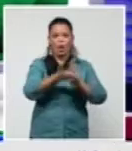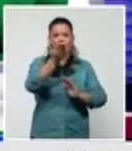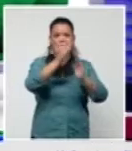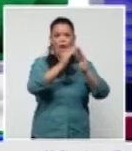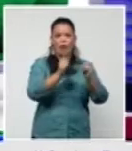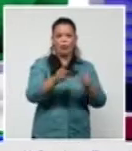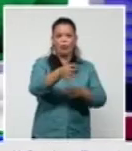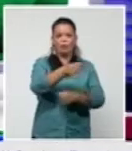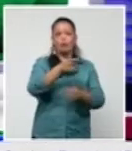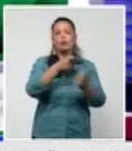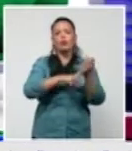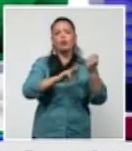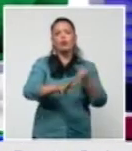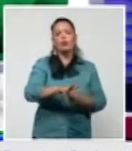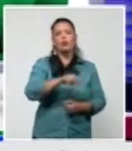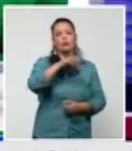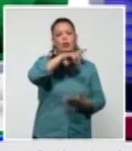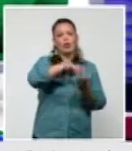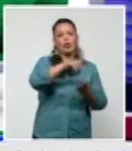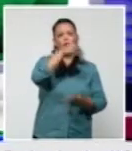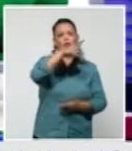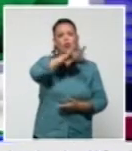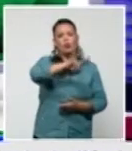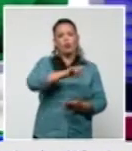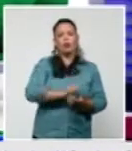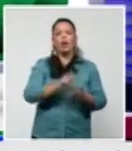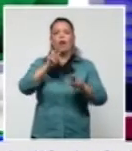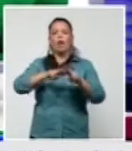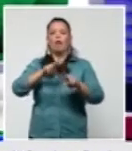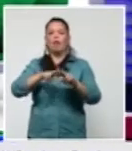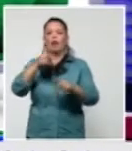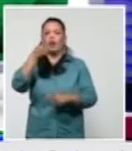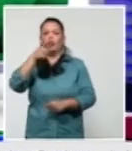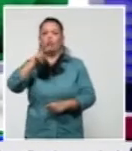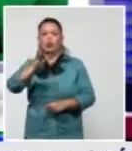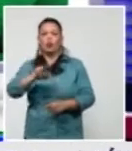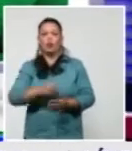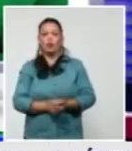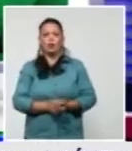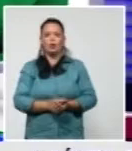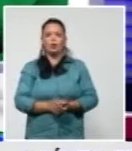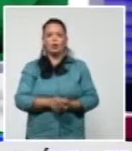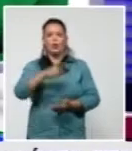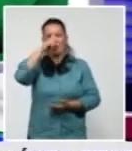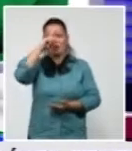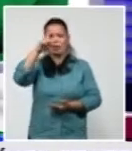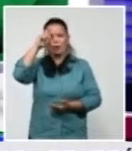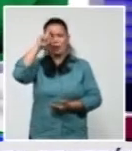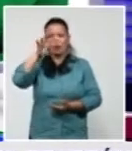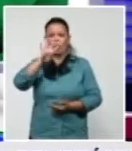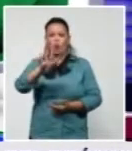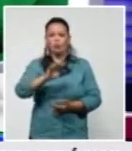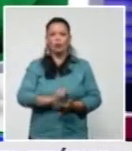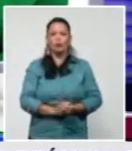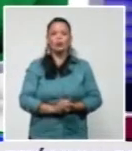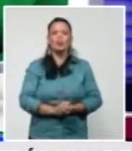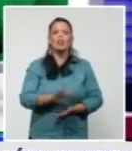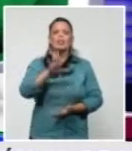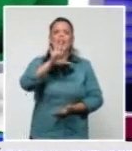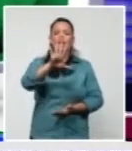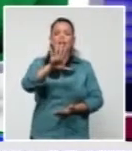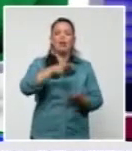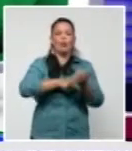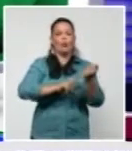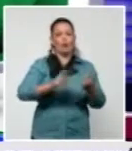home. Not one branch of our healthcare system has collapsed for even a moment during the pandemic. No pregnant